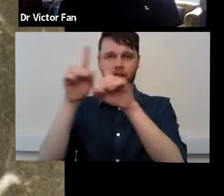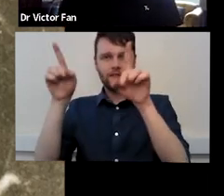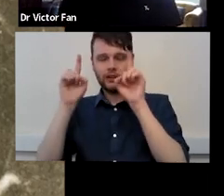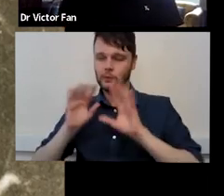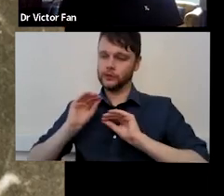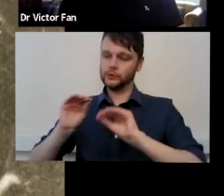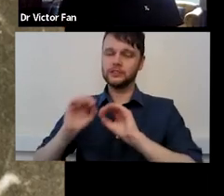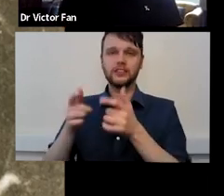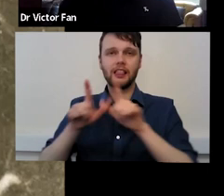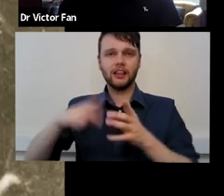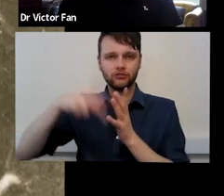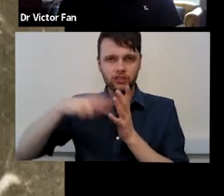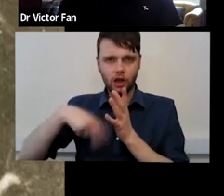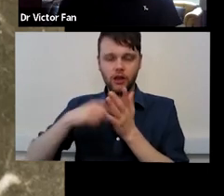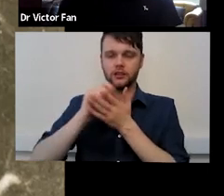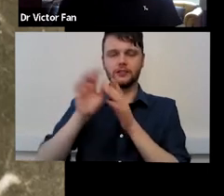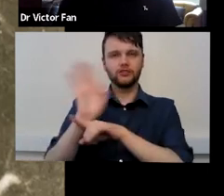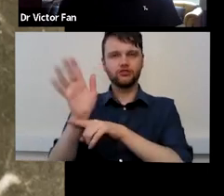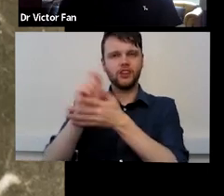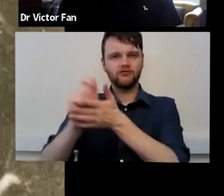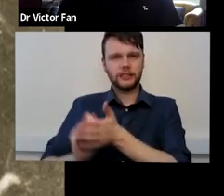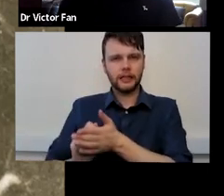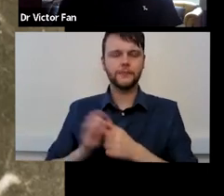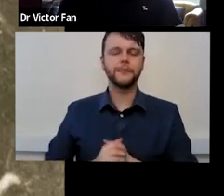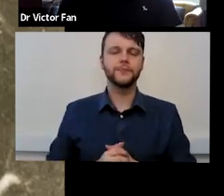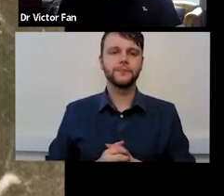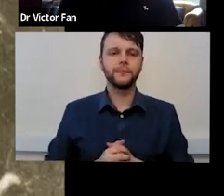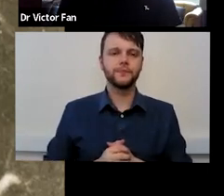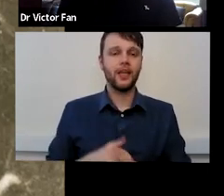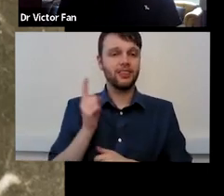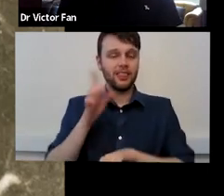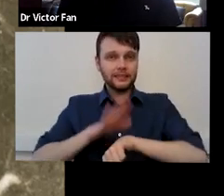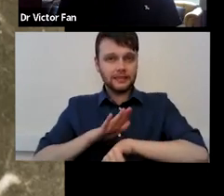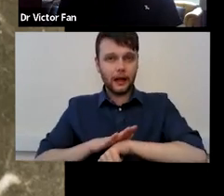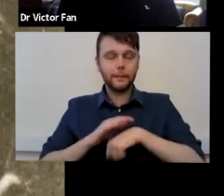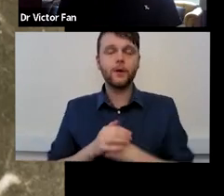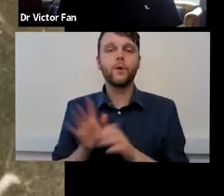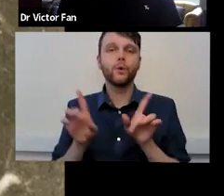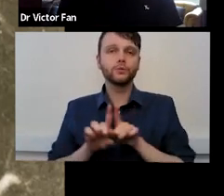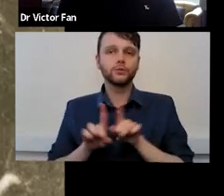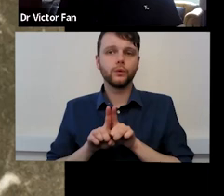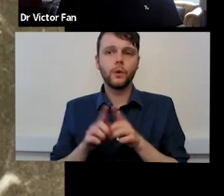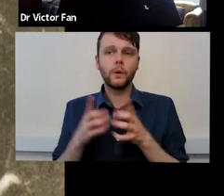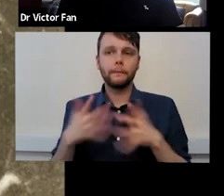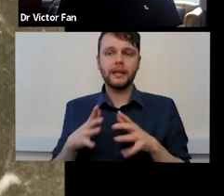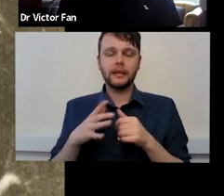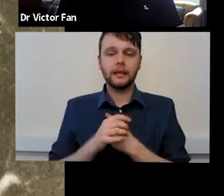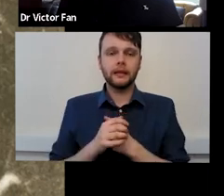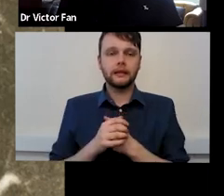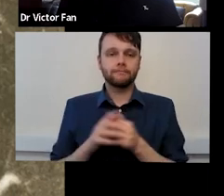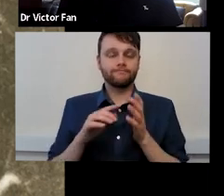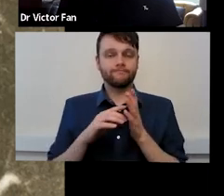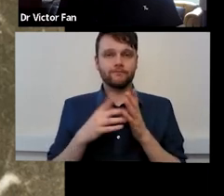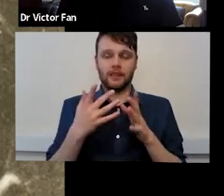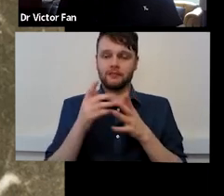and screenwriting. And so at that time, he also served as a